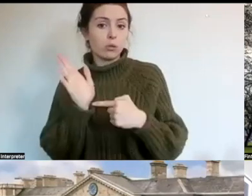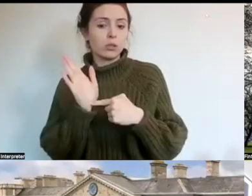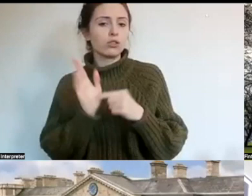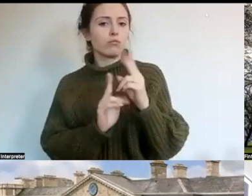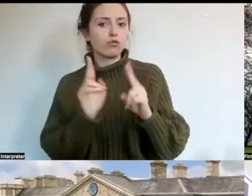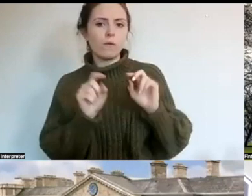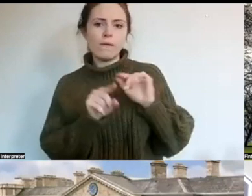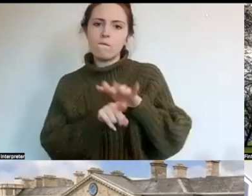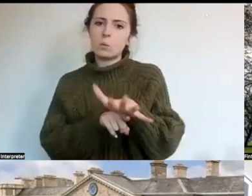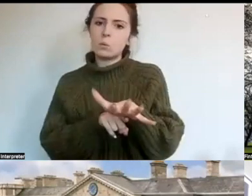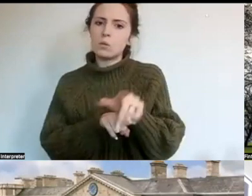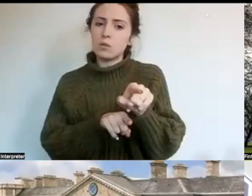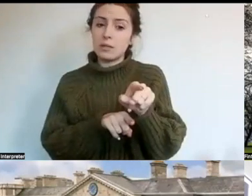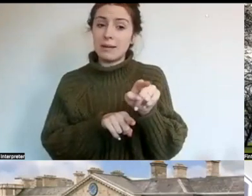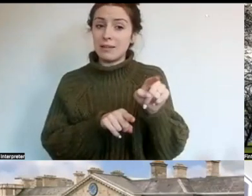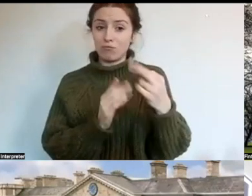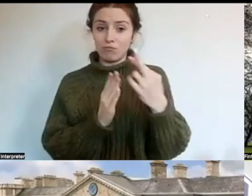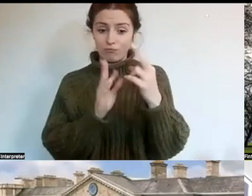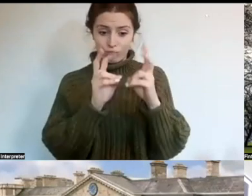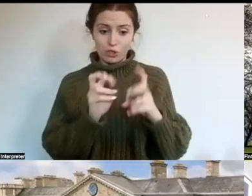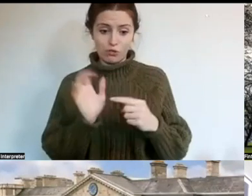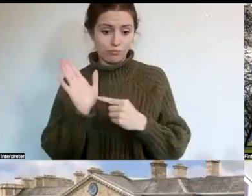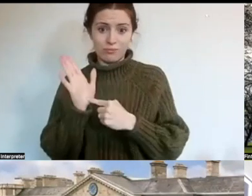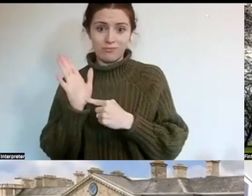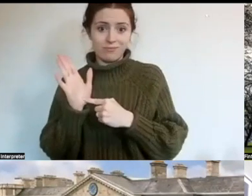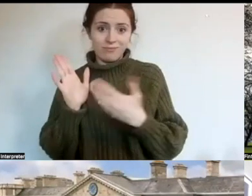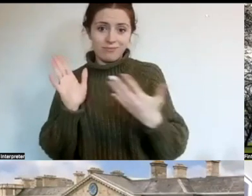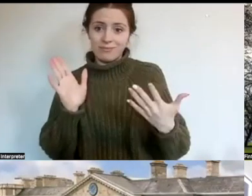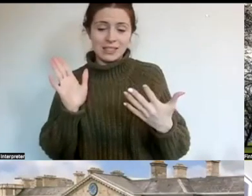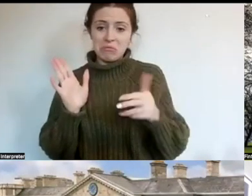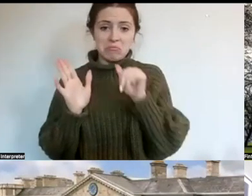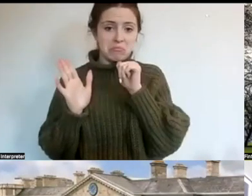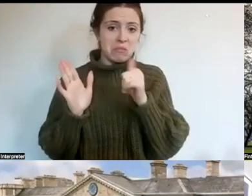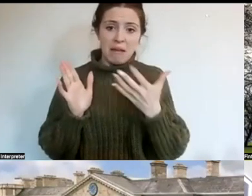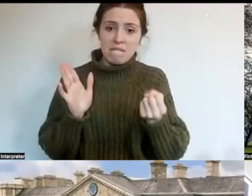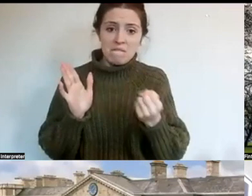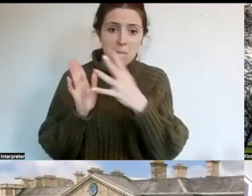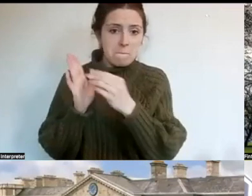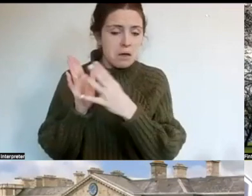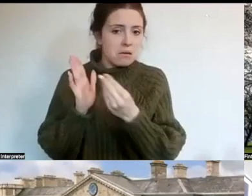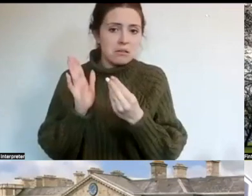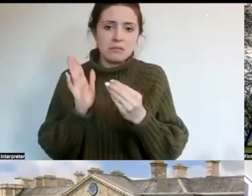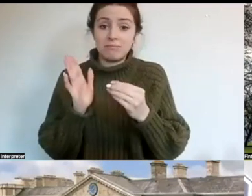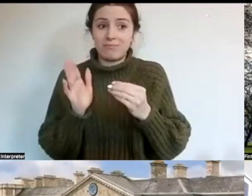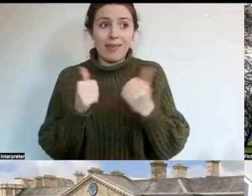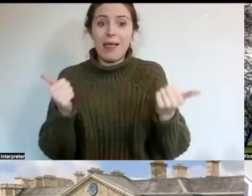said from the research, it really shows that we don't have like a one model or a good model or several good